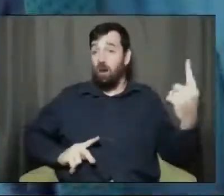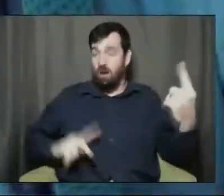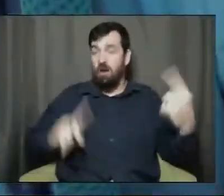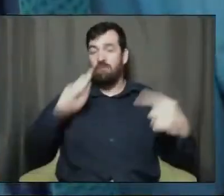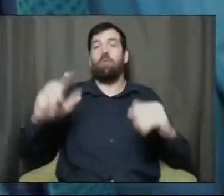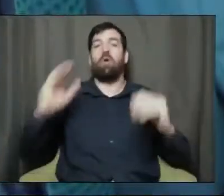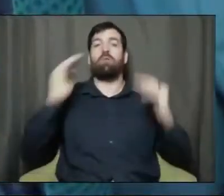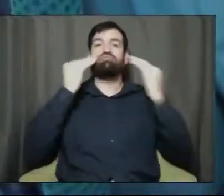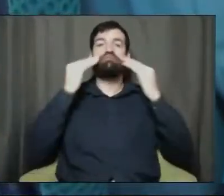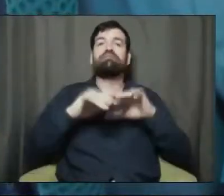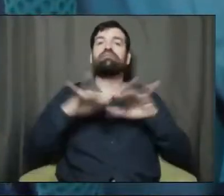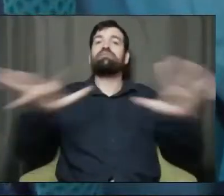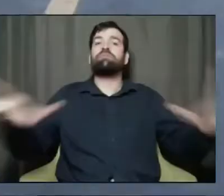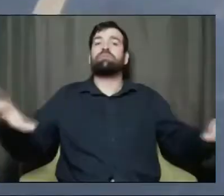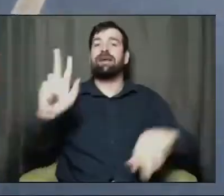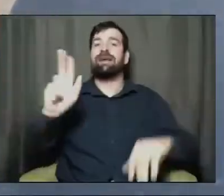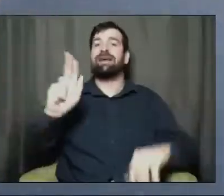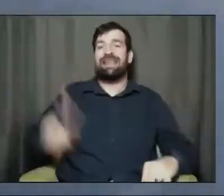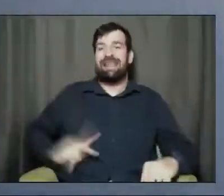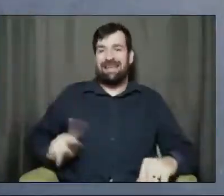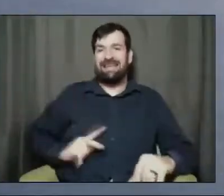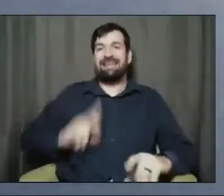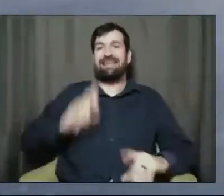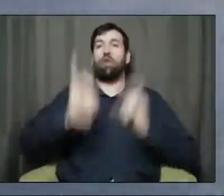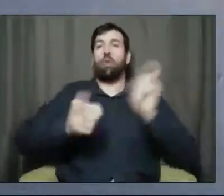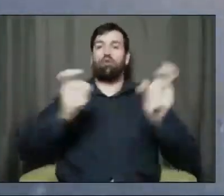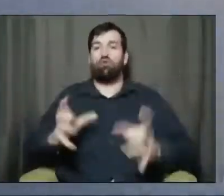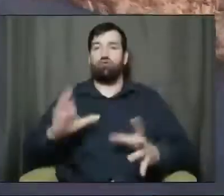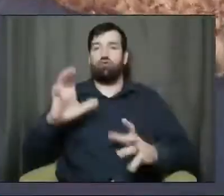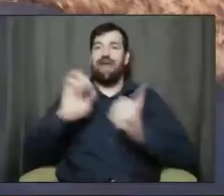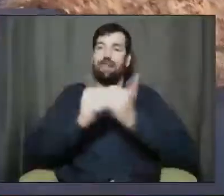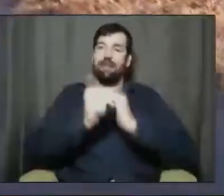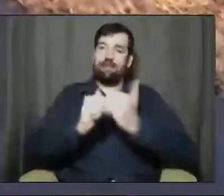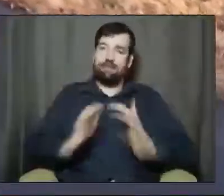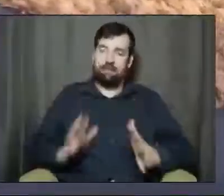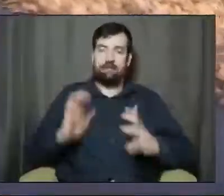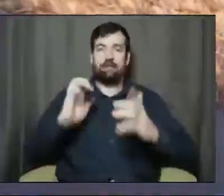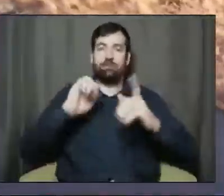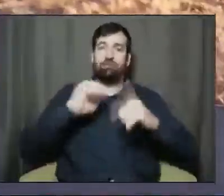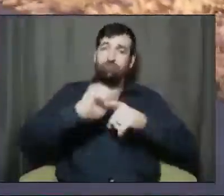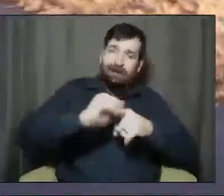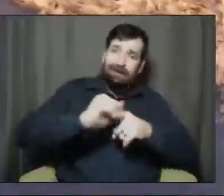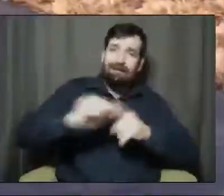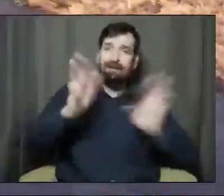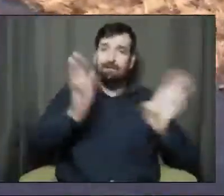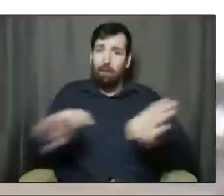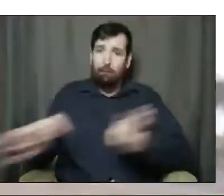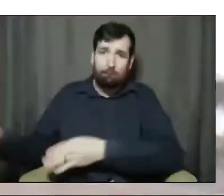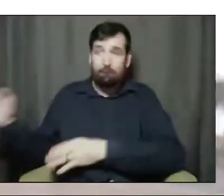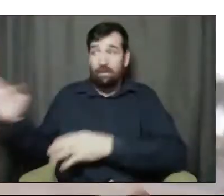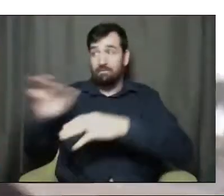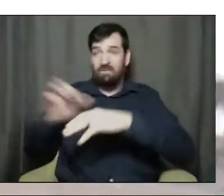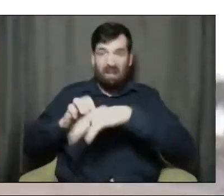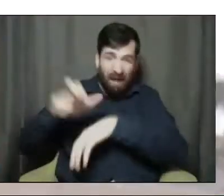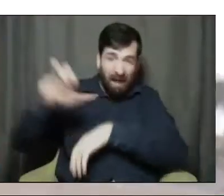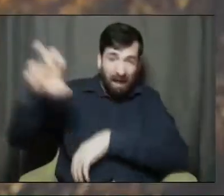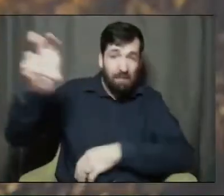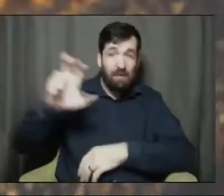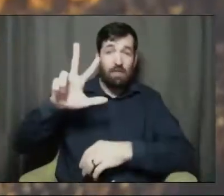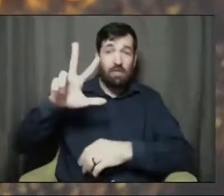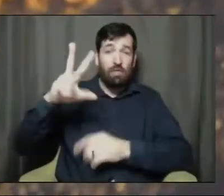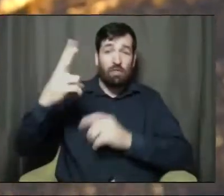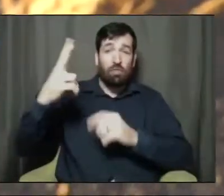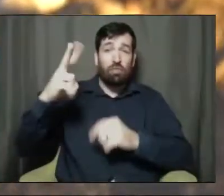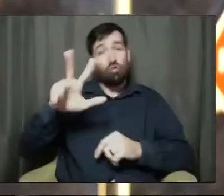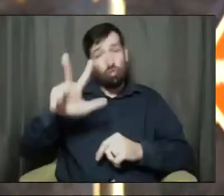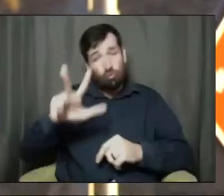group Kidney Donor Athletes. But training and prep to climb more than 3.5 miles straight up Listen to a lot of podcasts, call